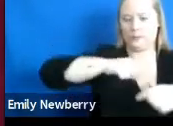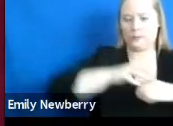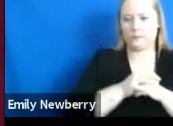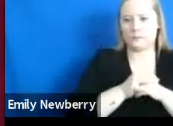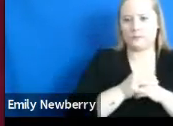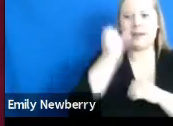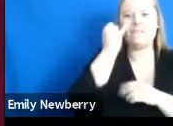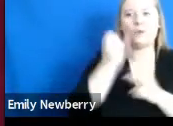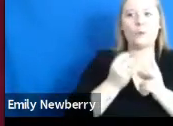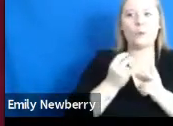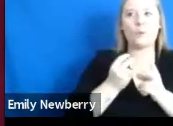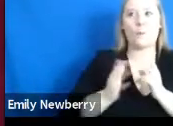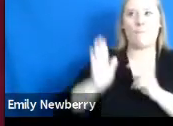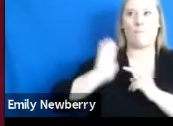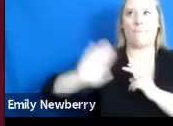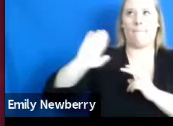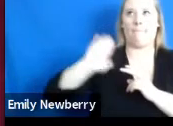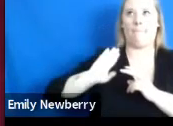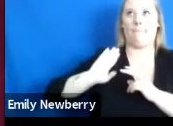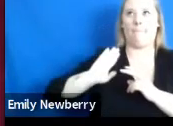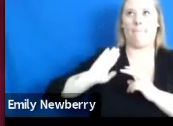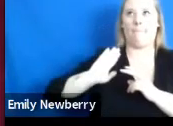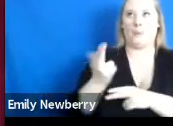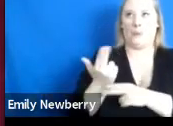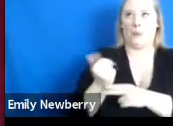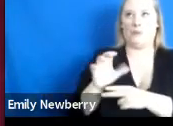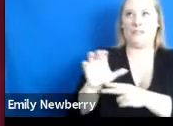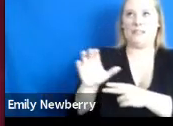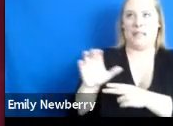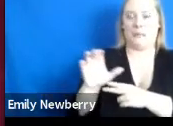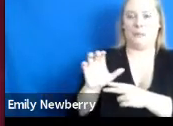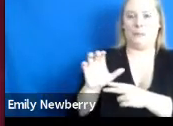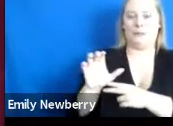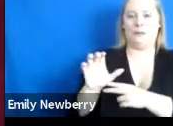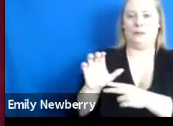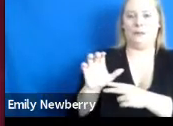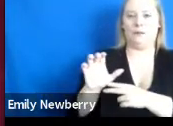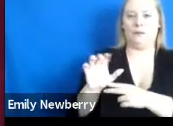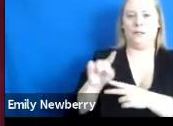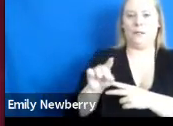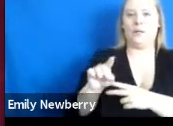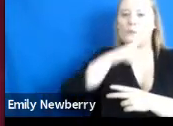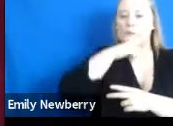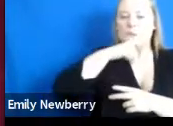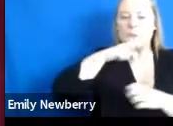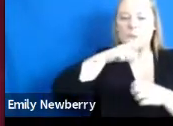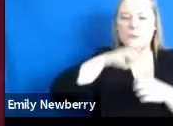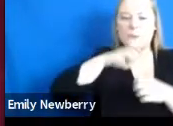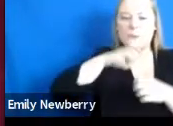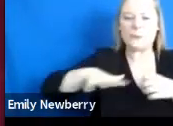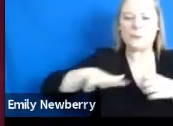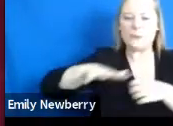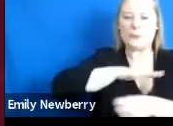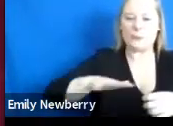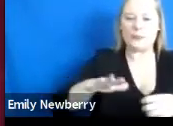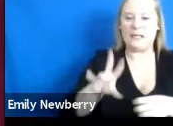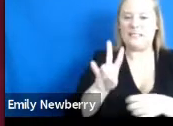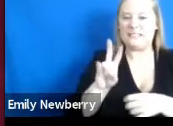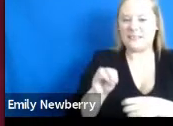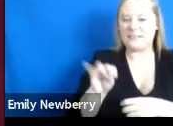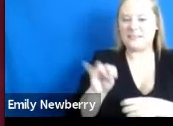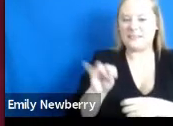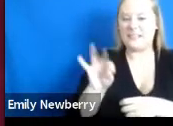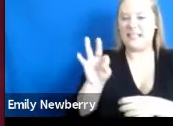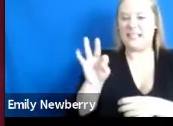to the 13th and 11th century, there was the droughts that were 70 to 90 years long.